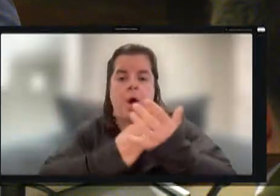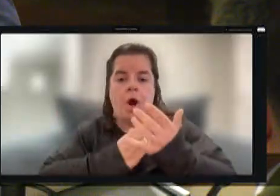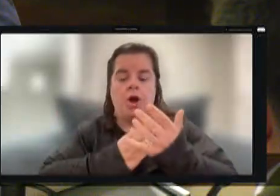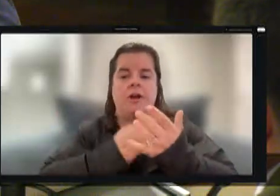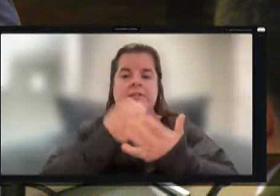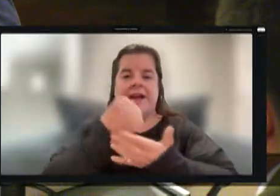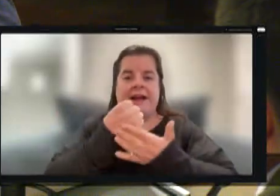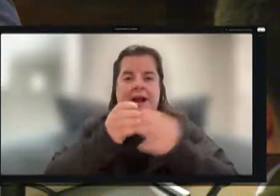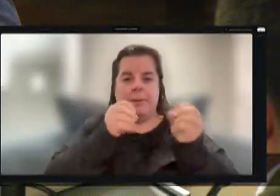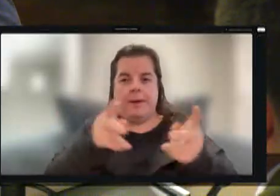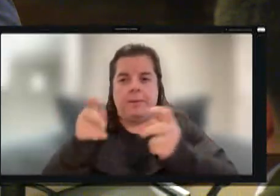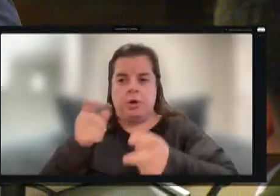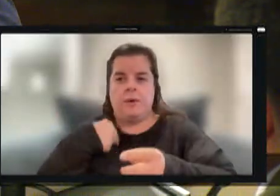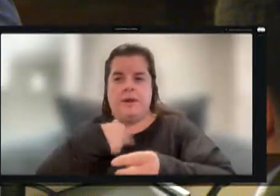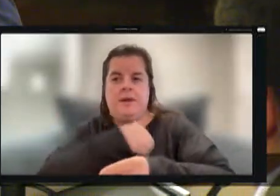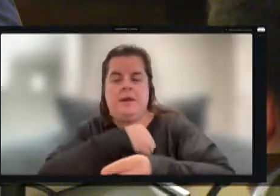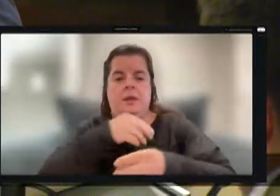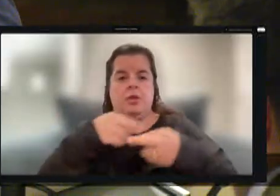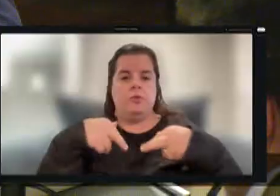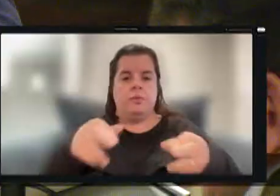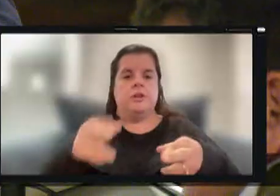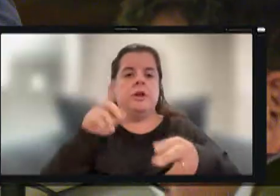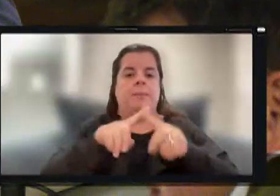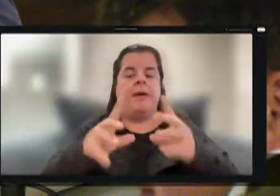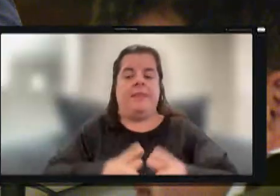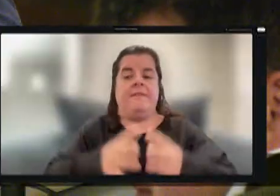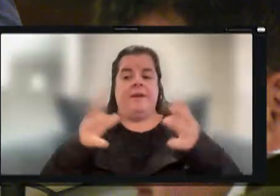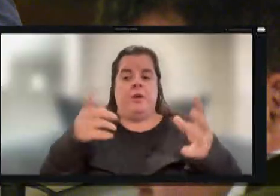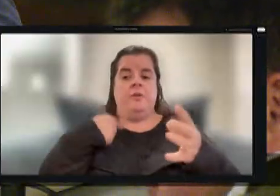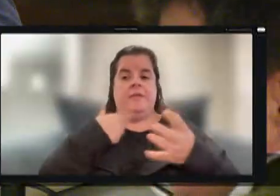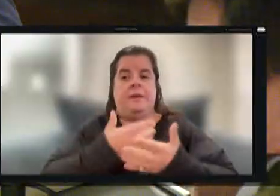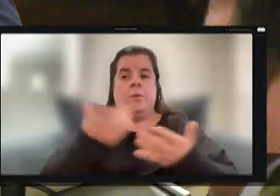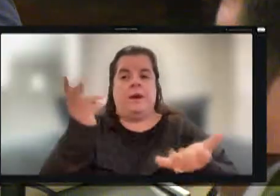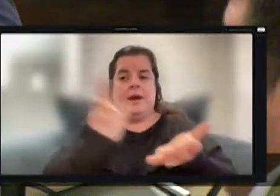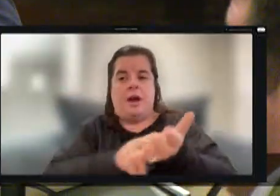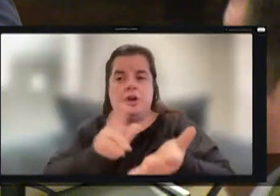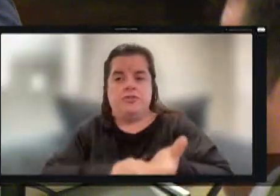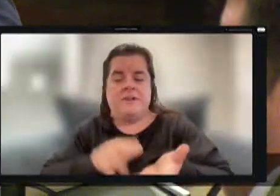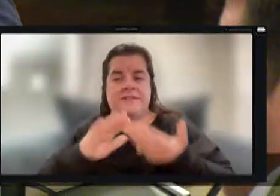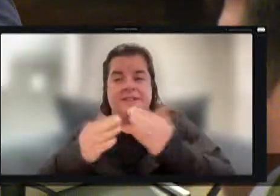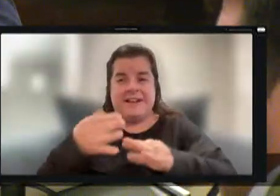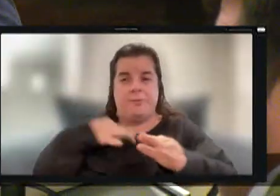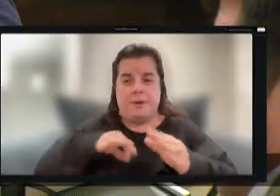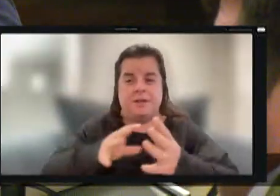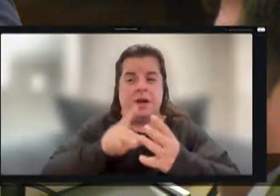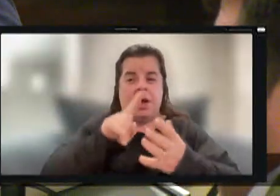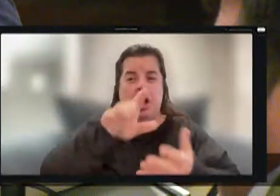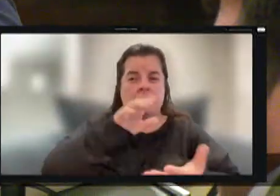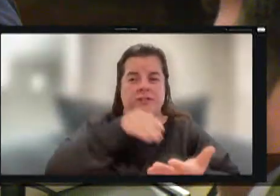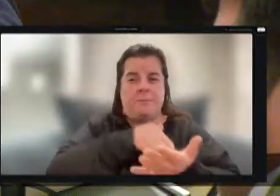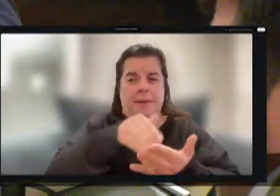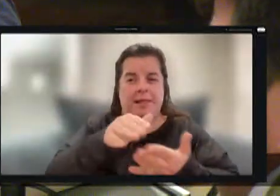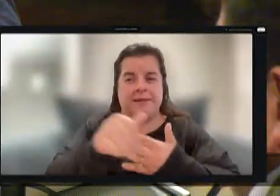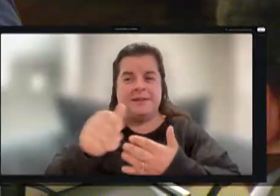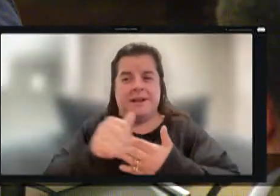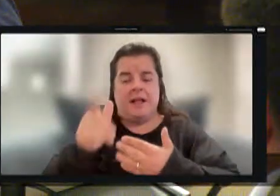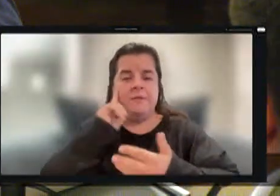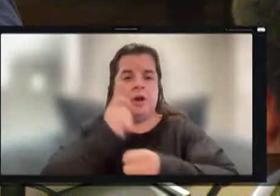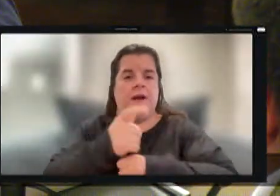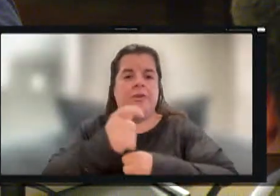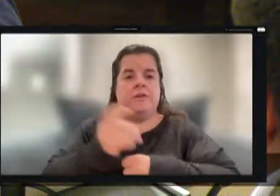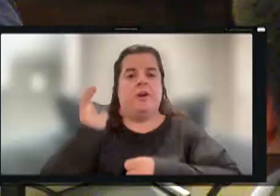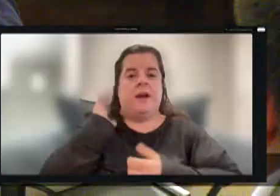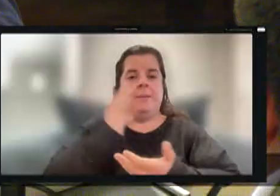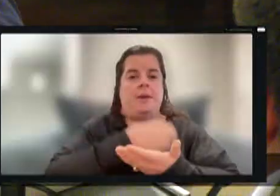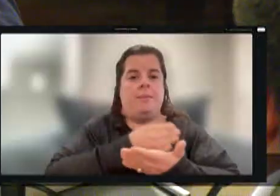think about the volume of things that we contract for, the city of Pittsburgh is hundreds of millions of dollars every year. If you look at our capital budget, right, that